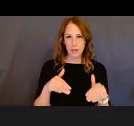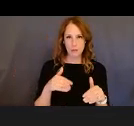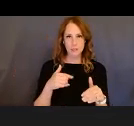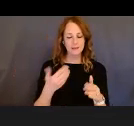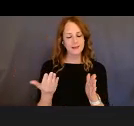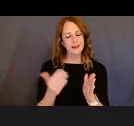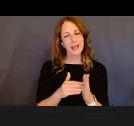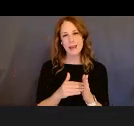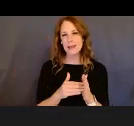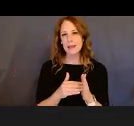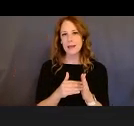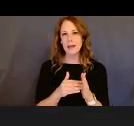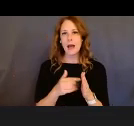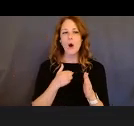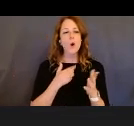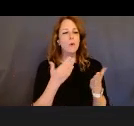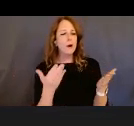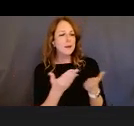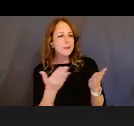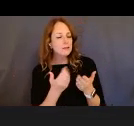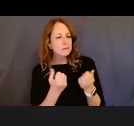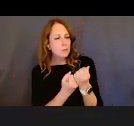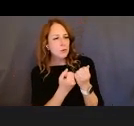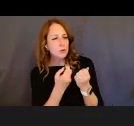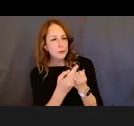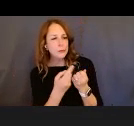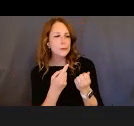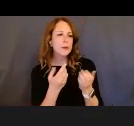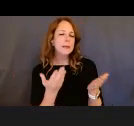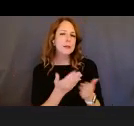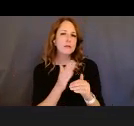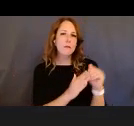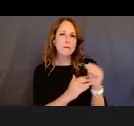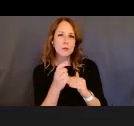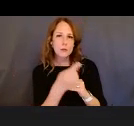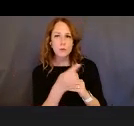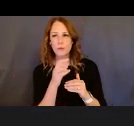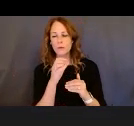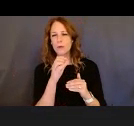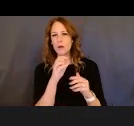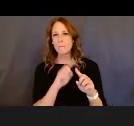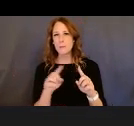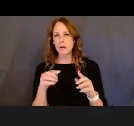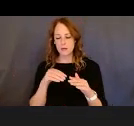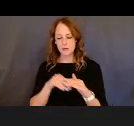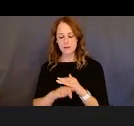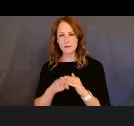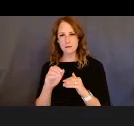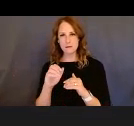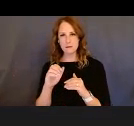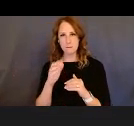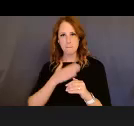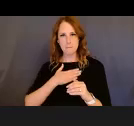the guidance of I'm here to support, here to comfort you. But the minute he walked in my